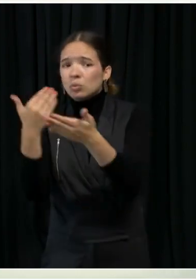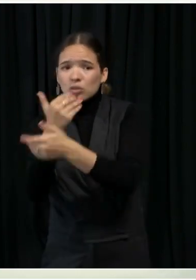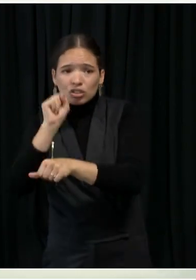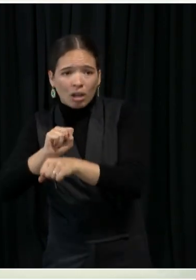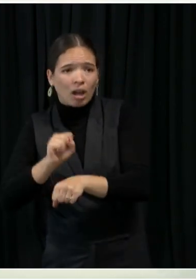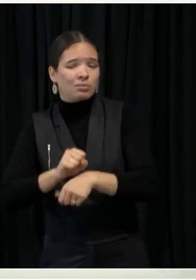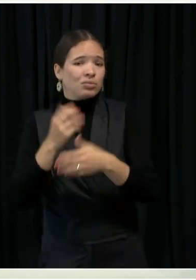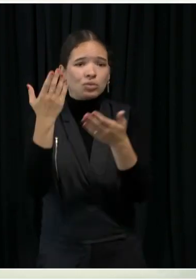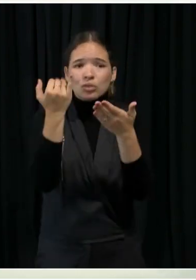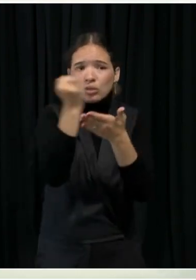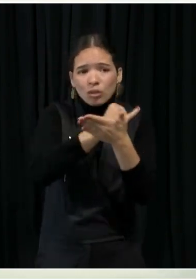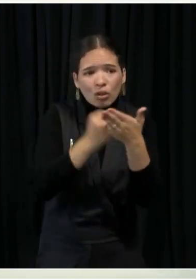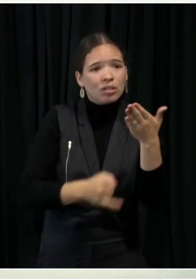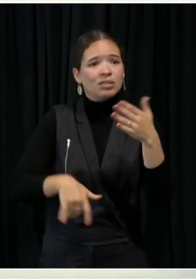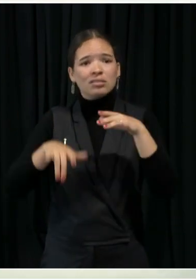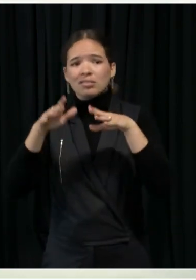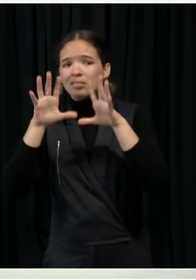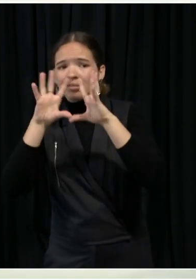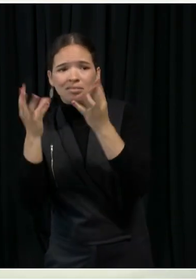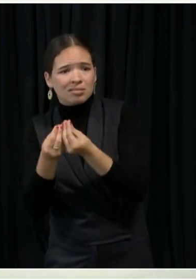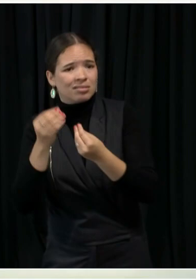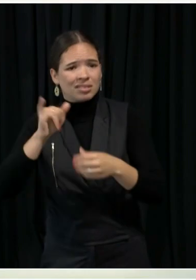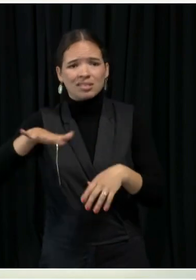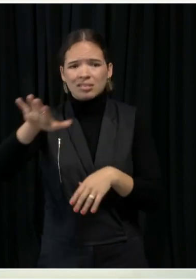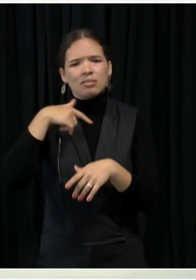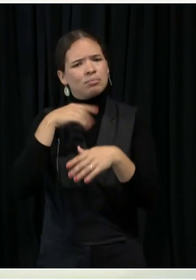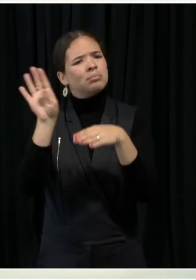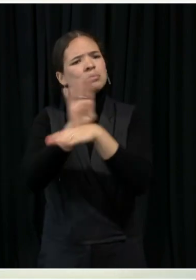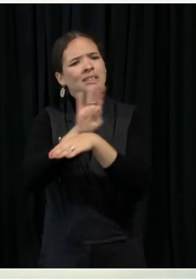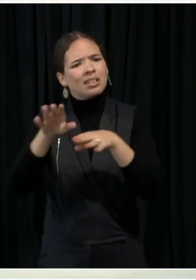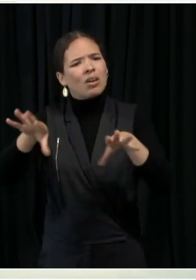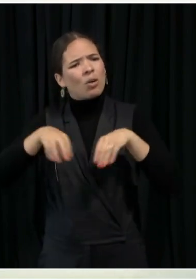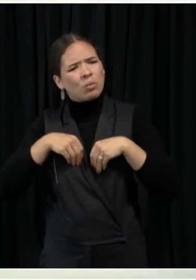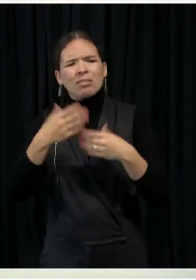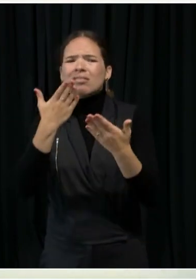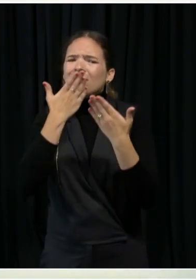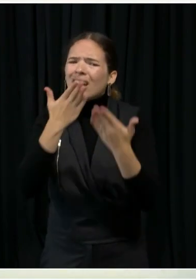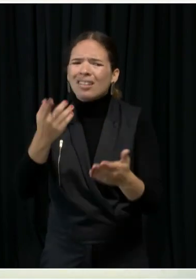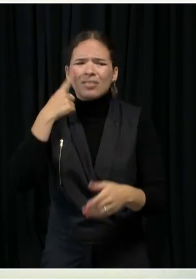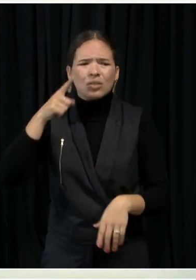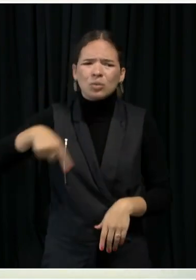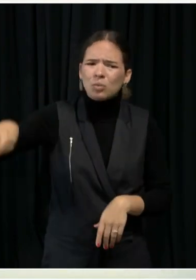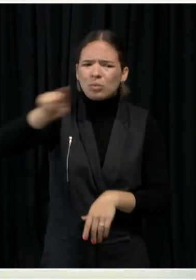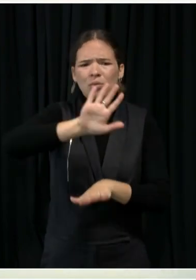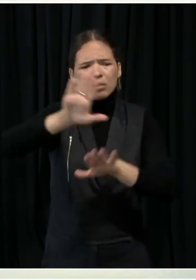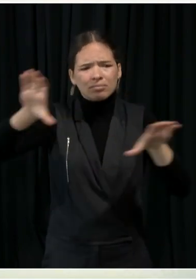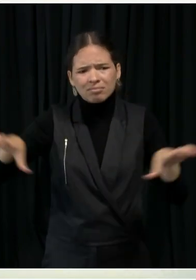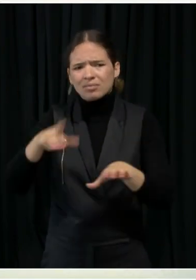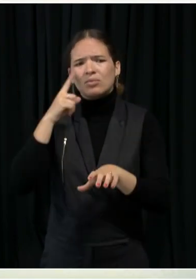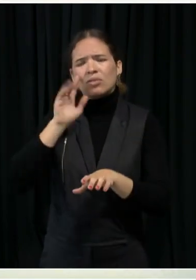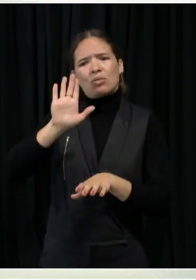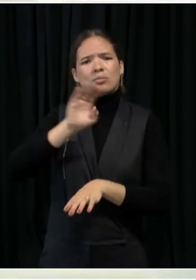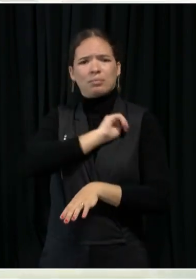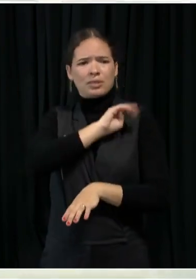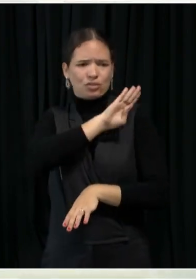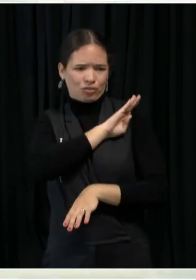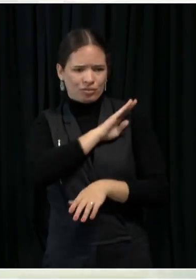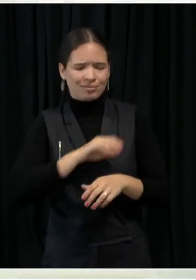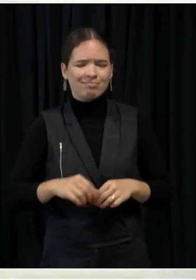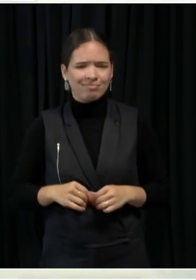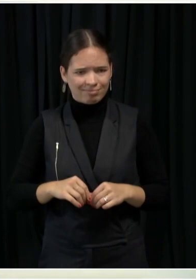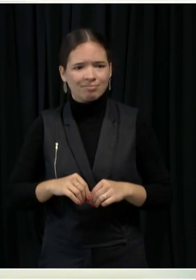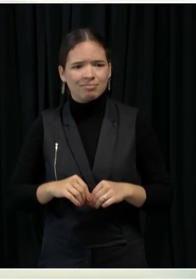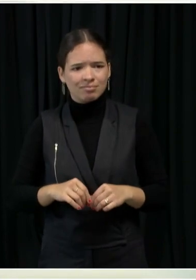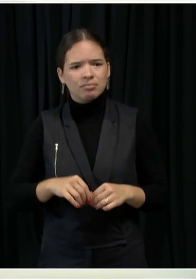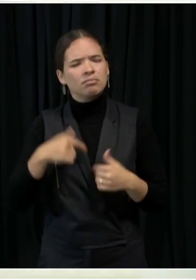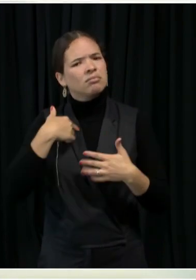and ownership. Thank you for all you do, Mayor Bowser. I am honored today to introduce a woman who